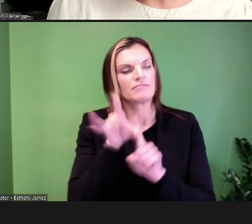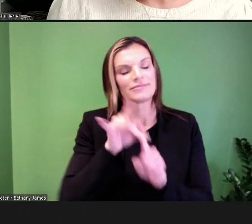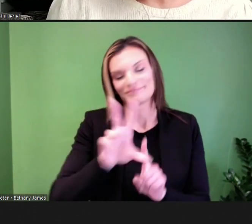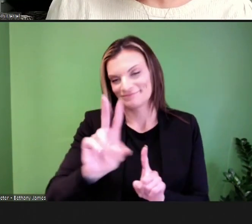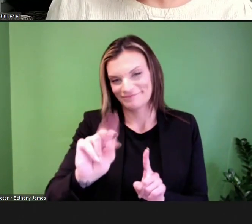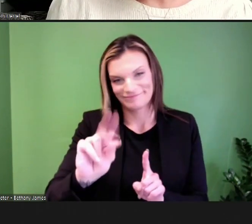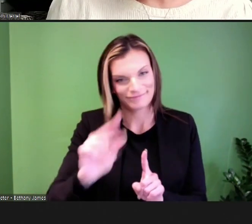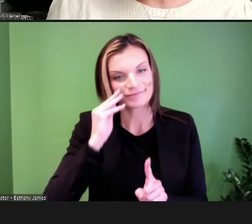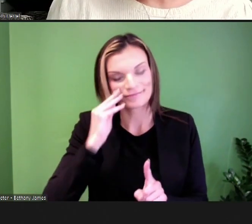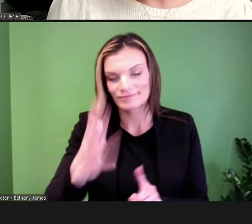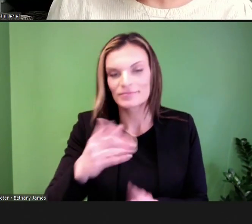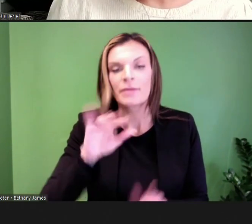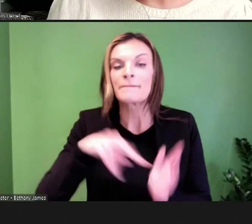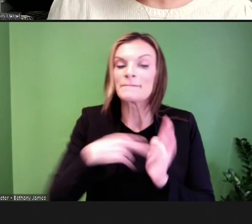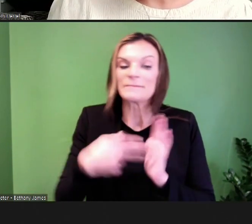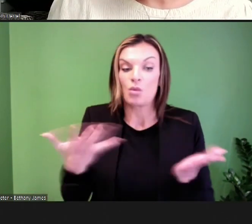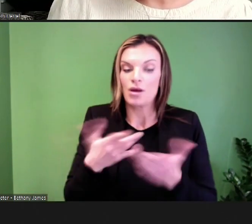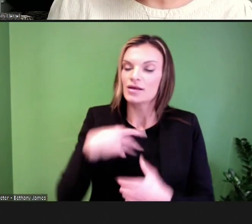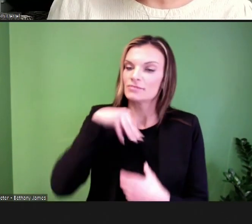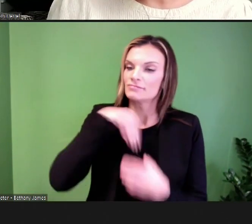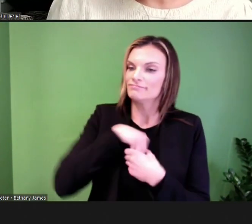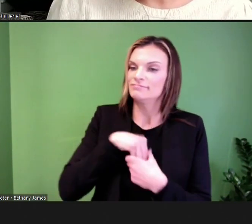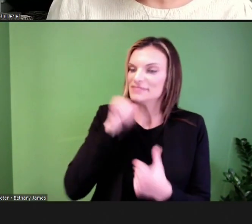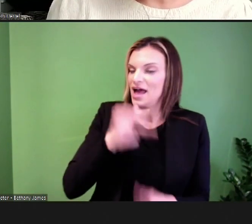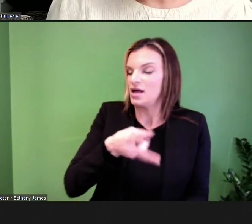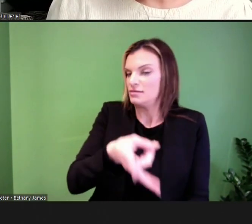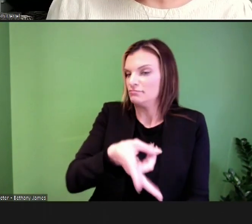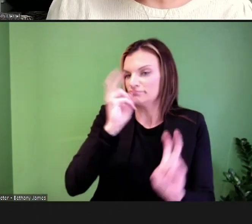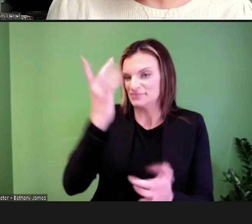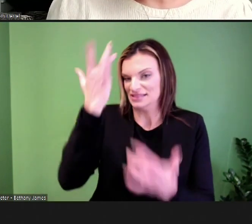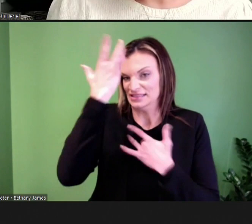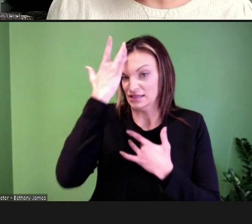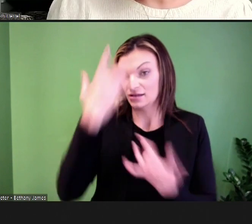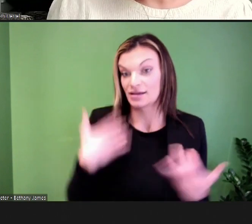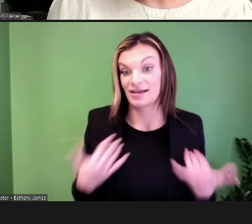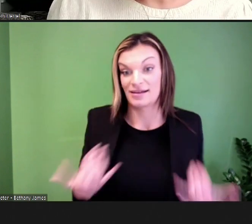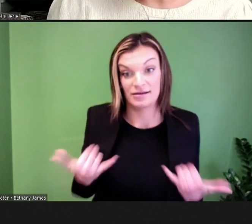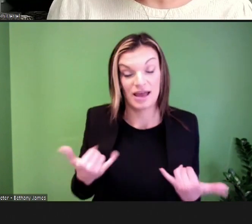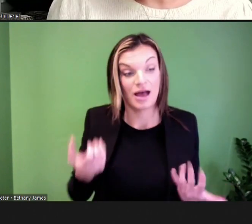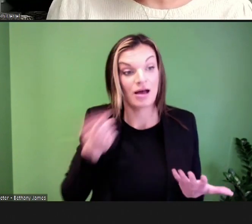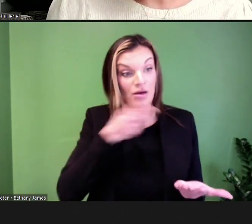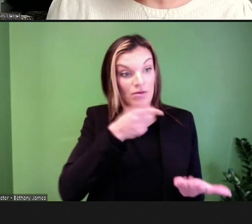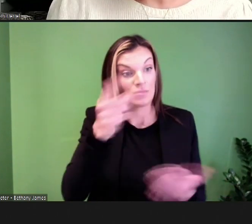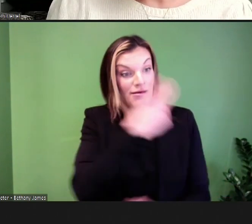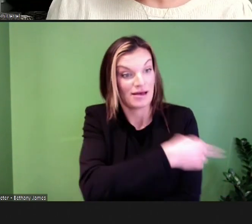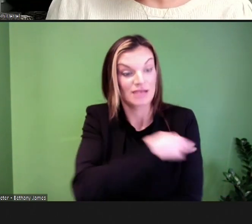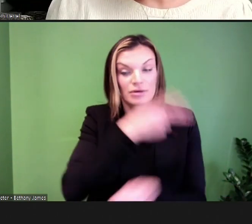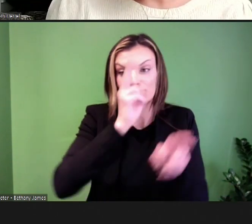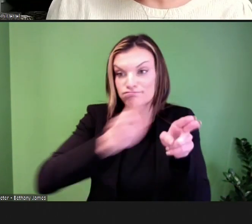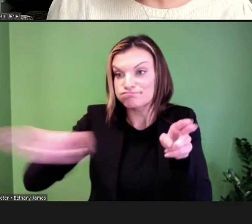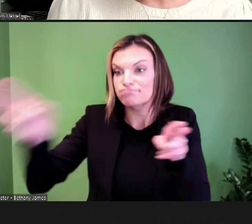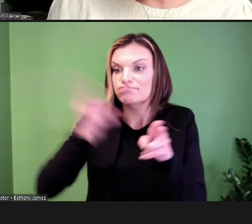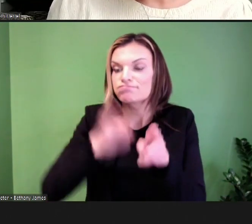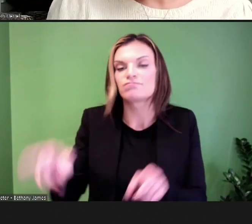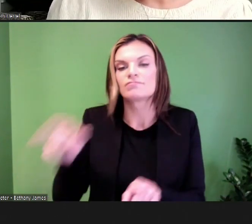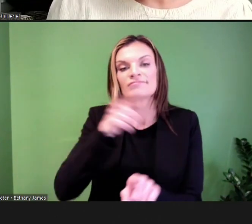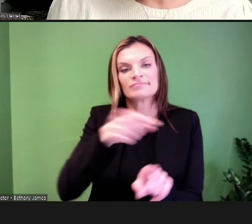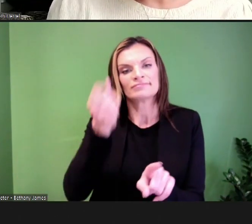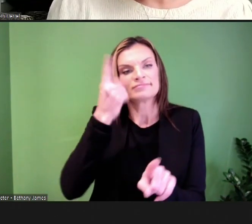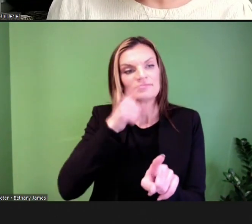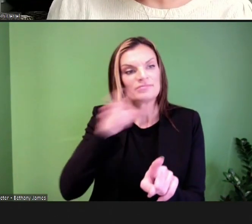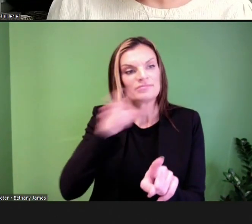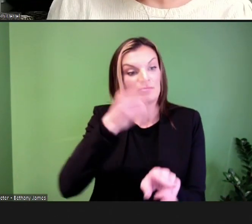that there are individuals who are in the hospital with COVID, not necessarily because of COVID, but because of other